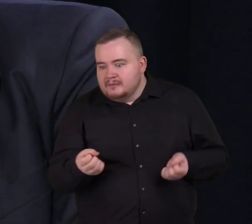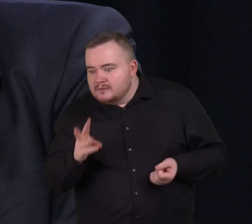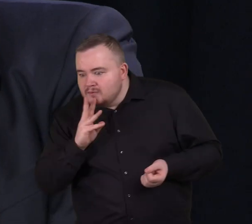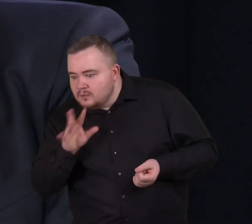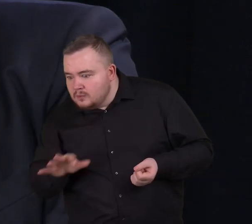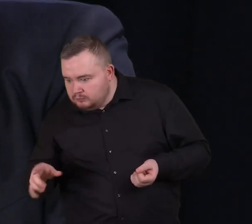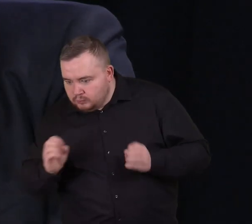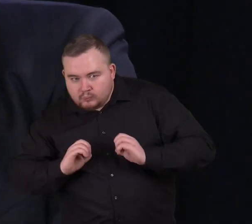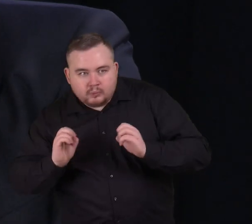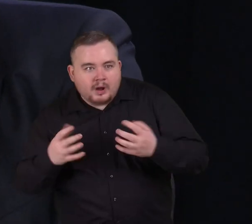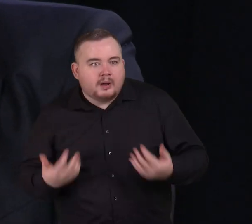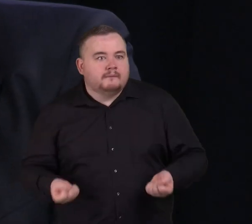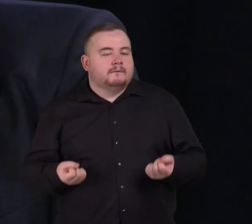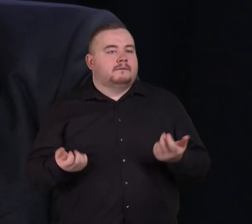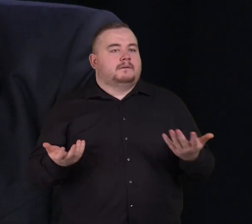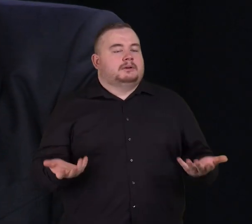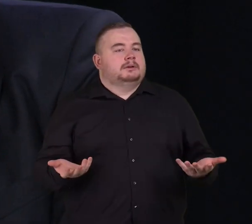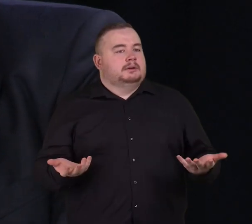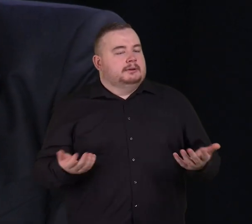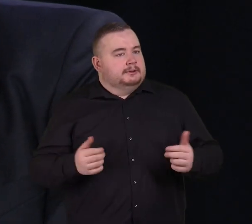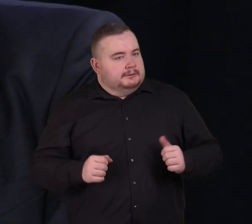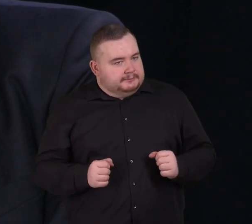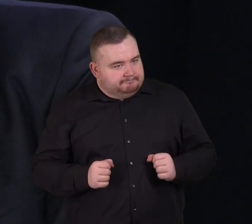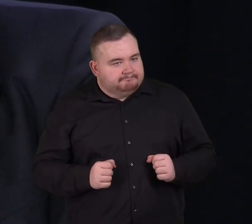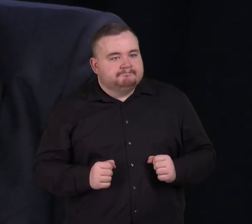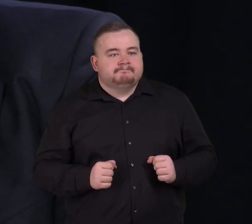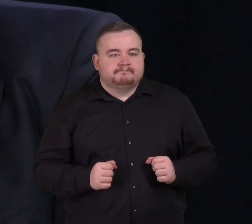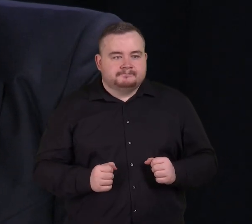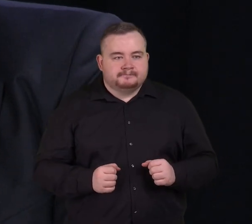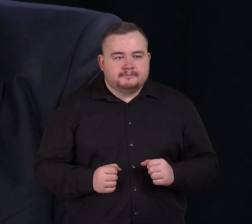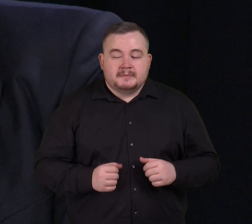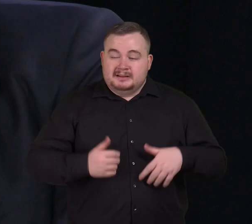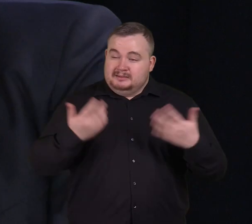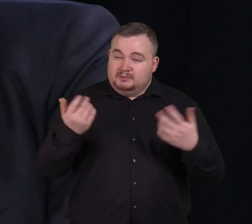the debate of structural versus crisis